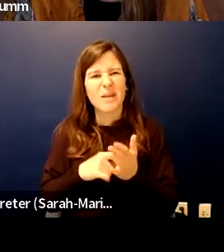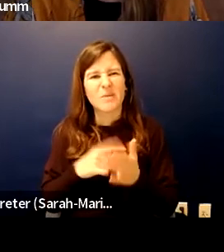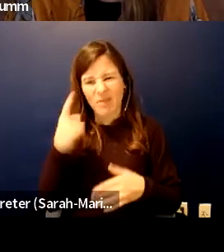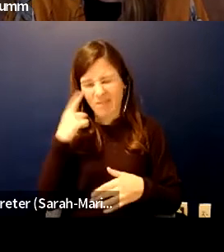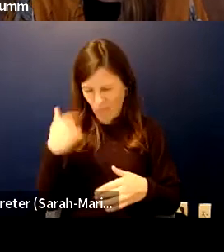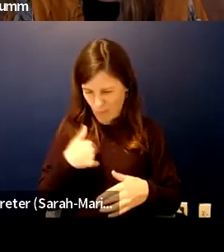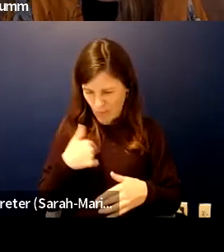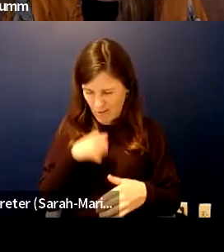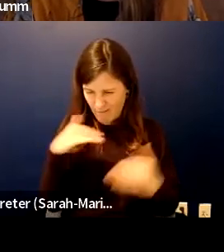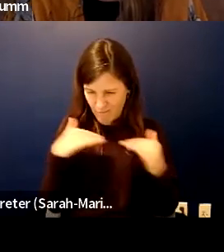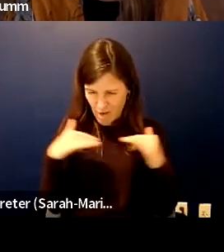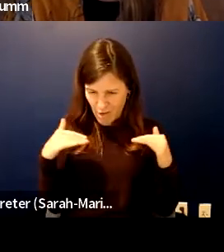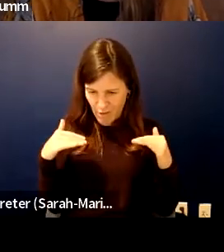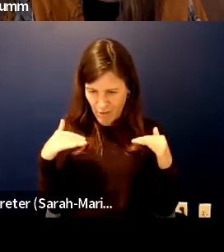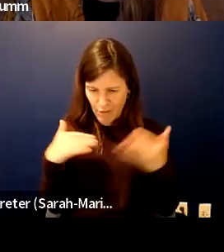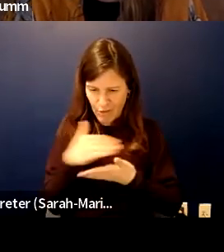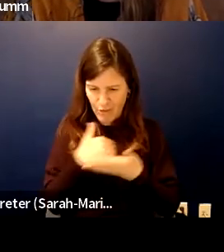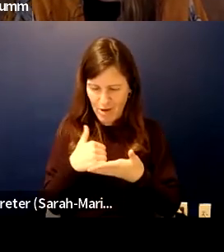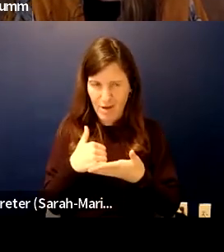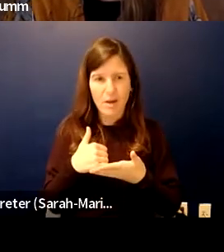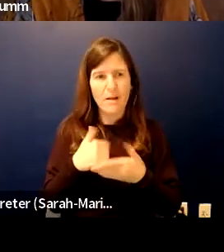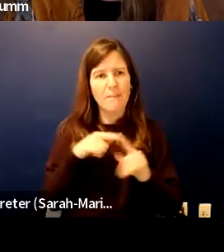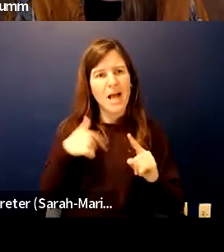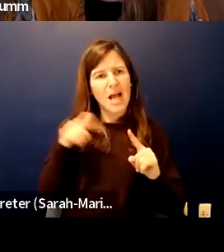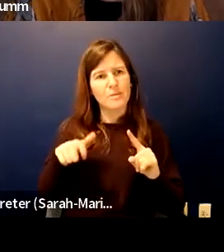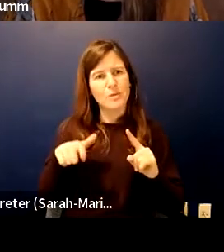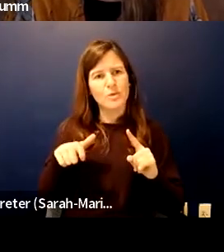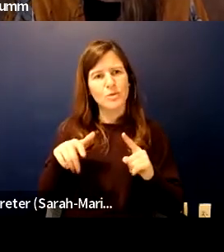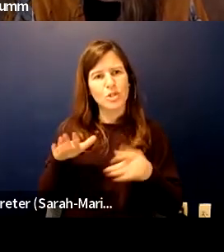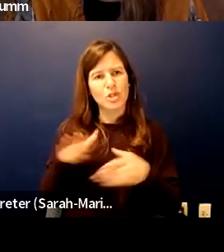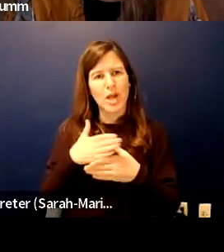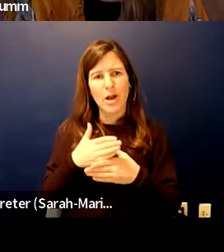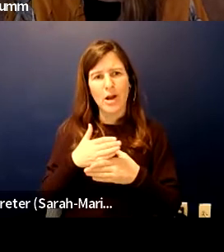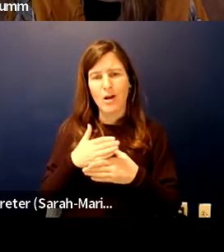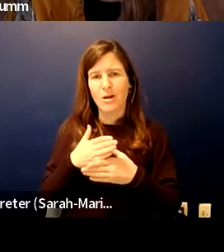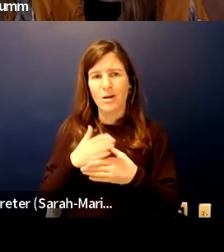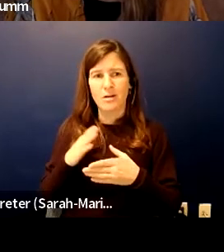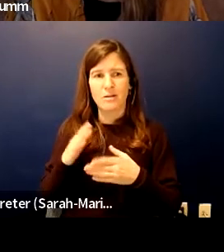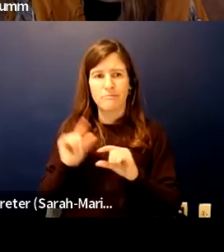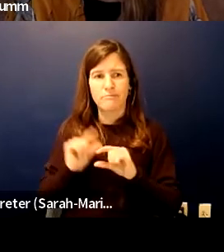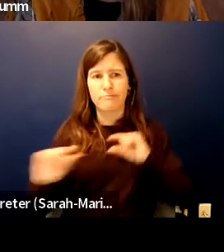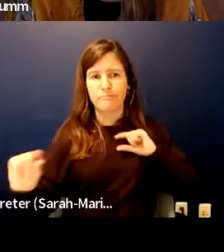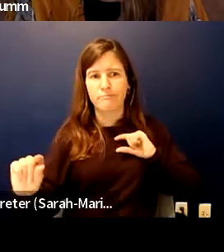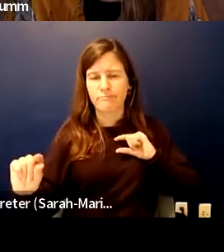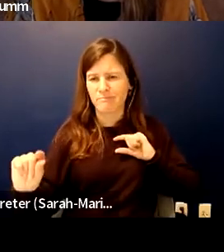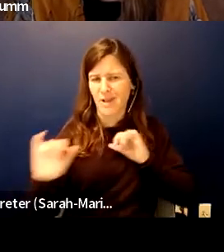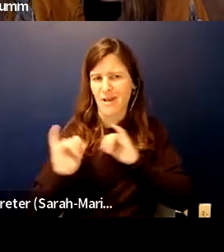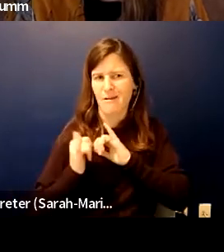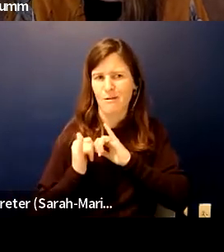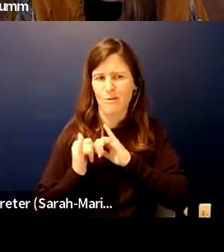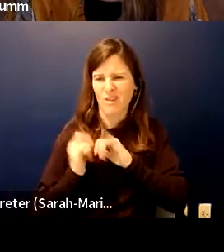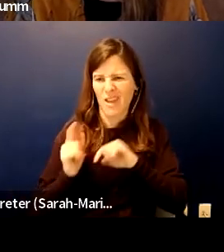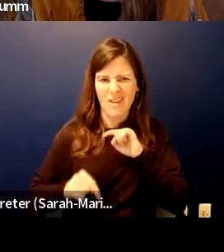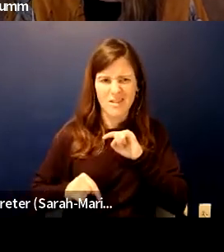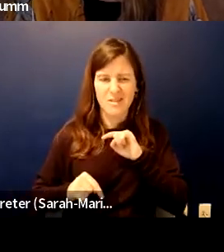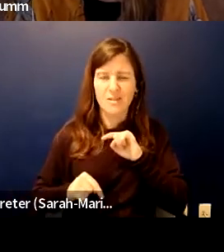Therefore, how come I'm expected to share it? So it's always going to be a difficult conversation within the arts, because the